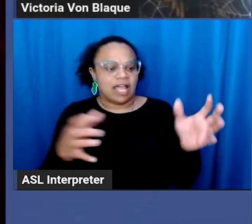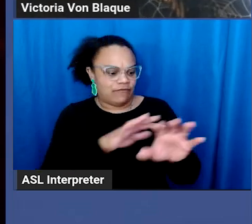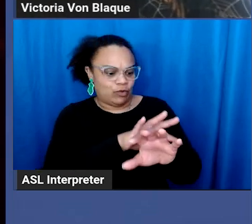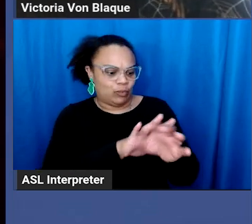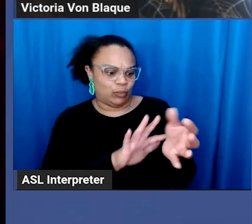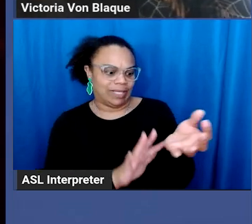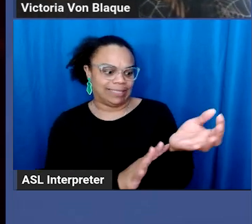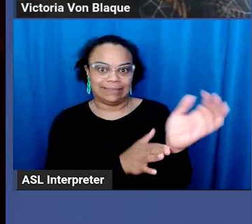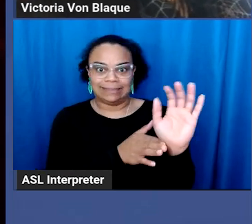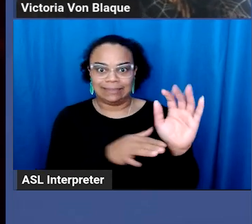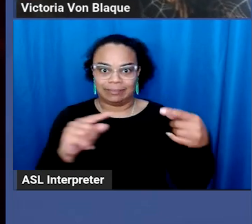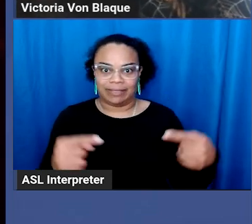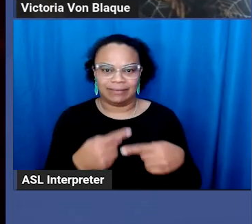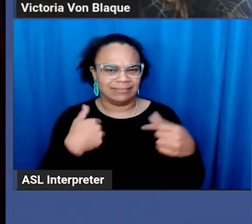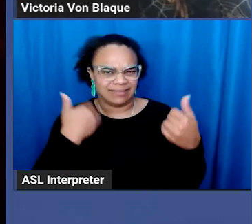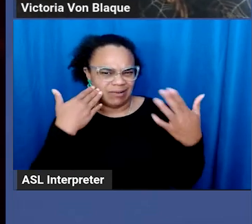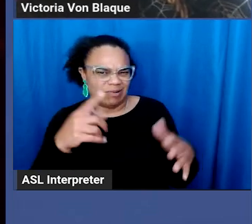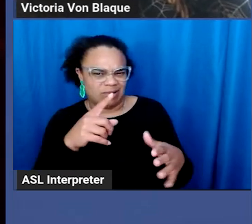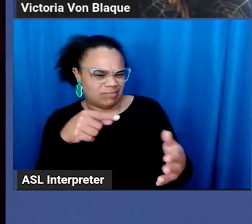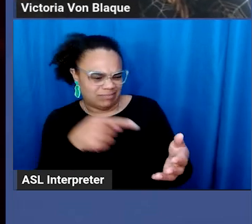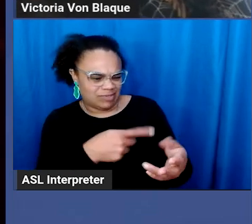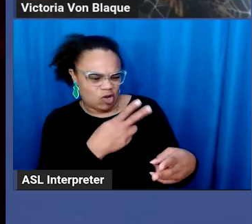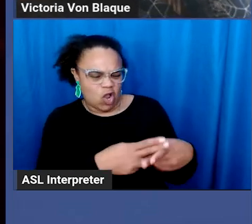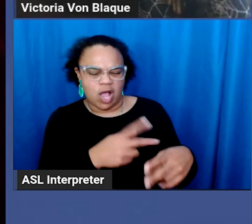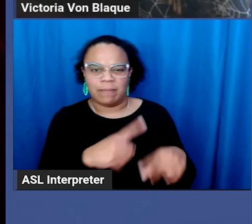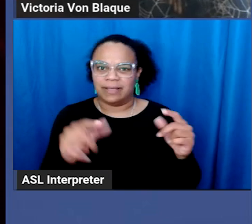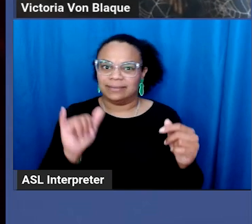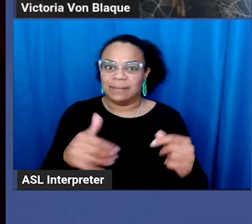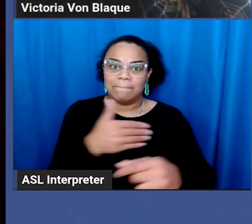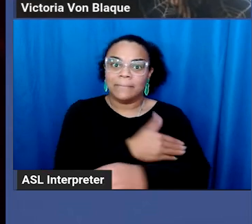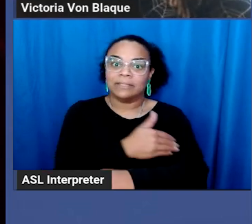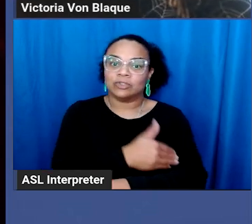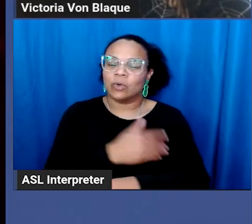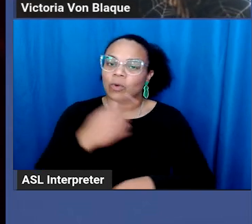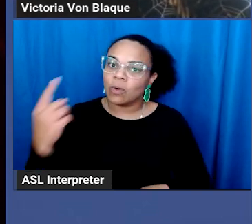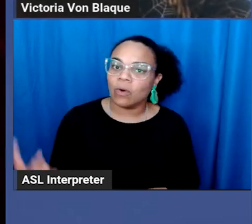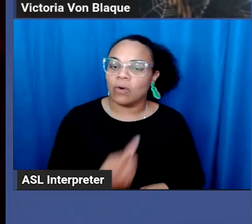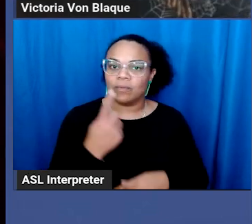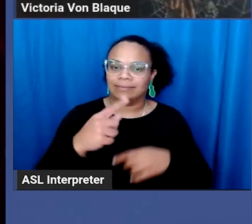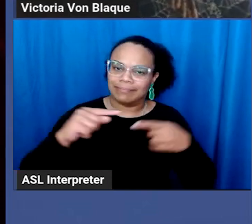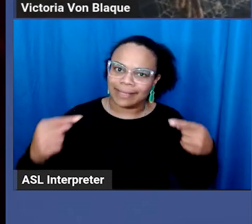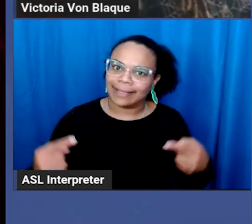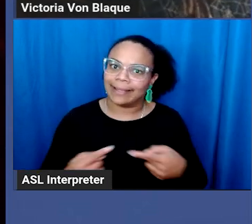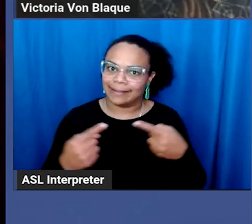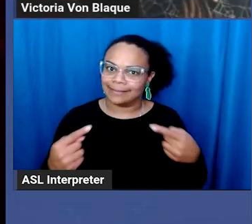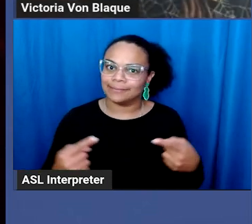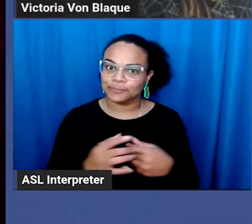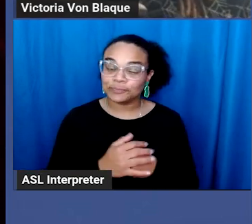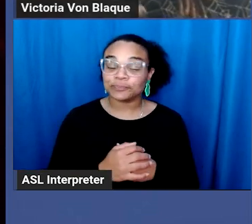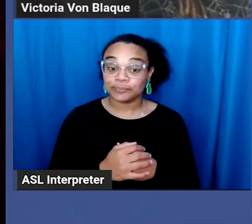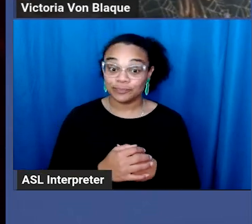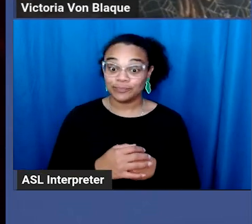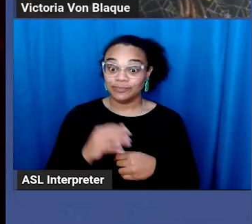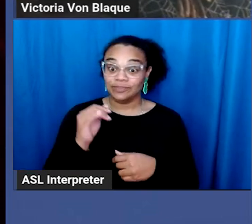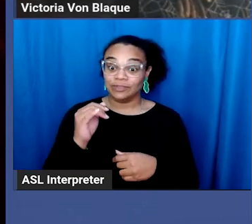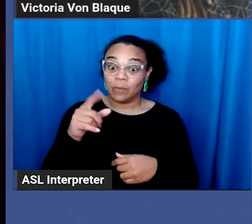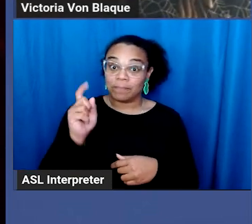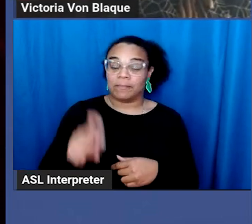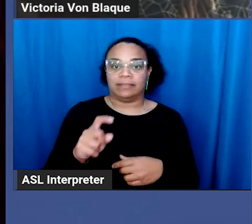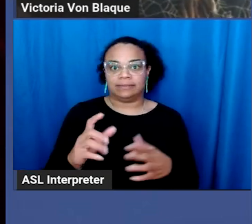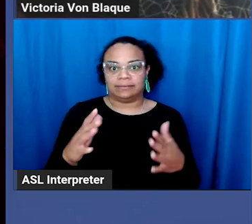this muscle was always in pain. So having things like that looked